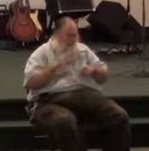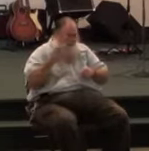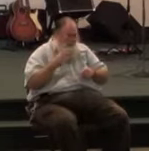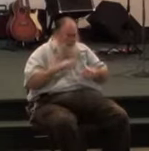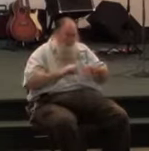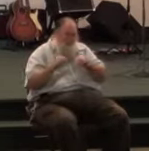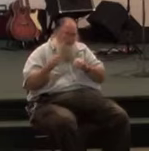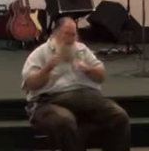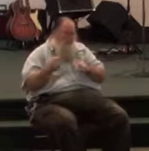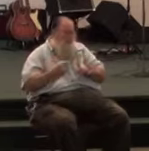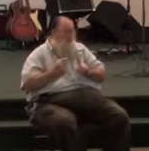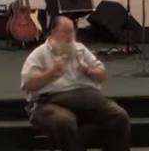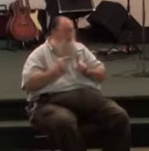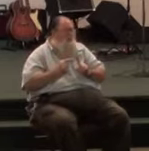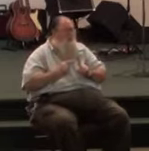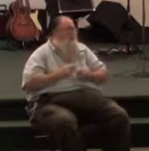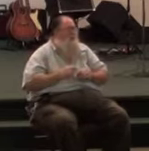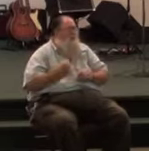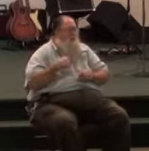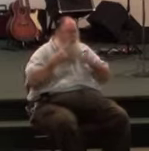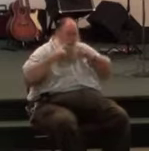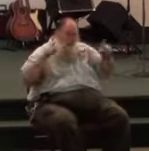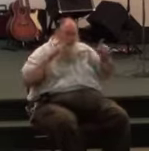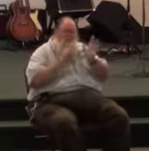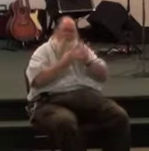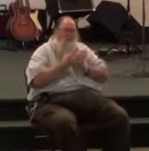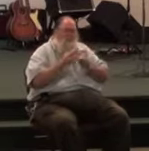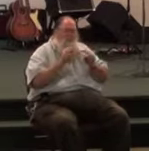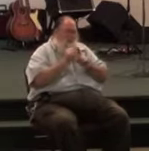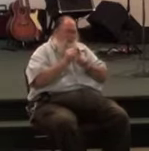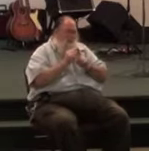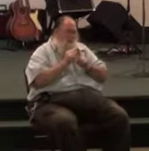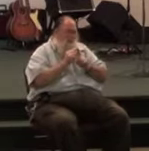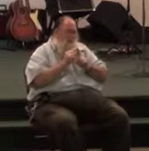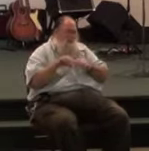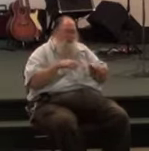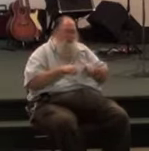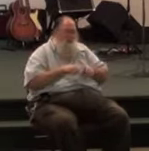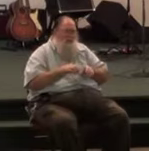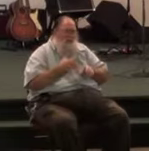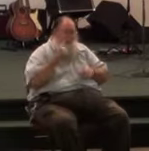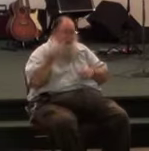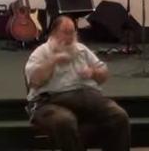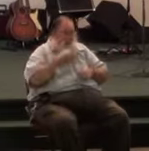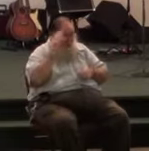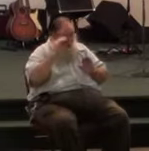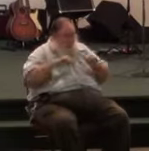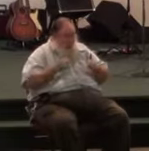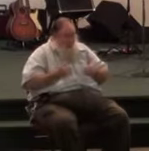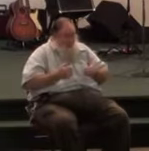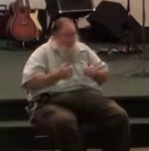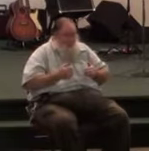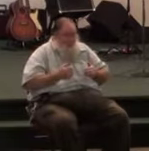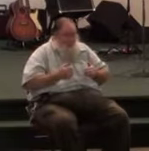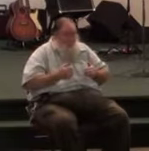to, we'll proclaim the word of Jesus and do it the best we know how.